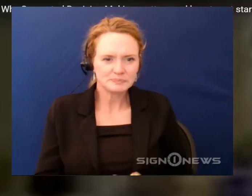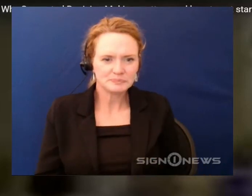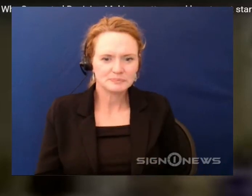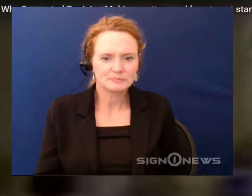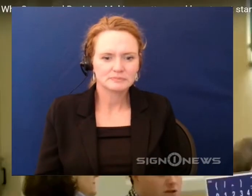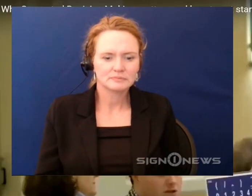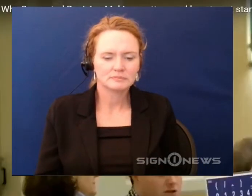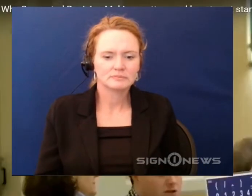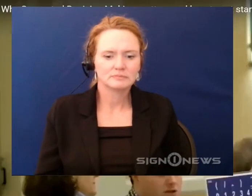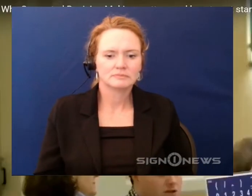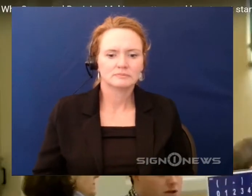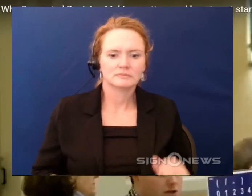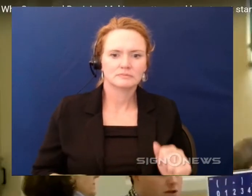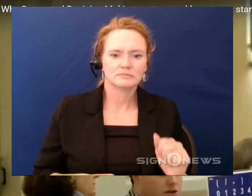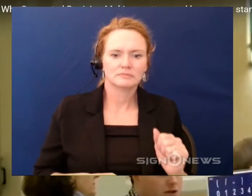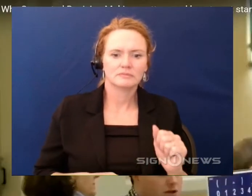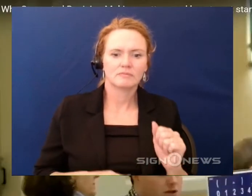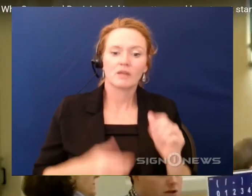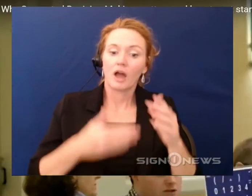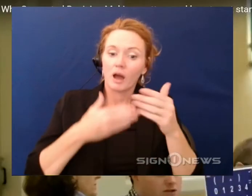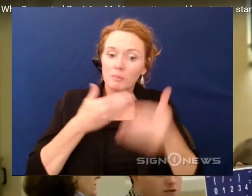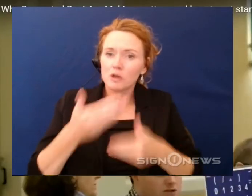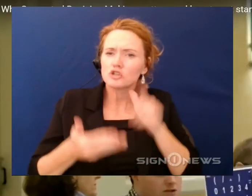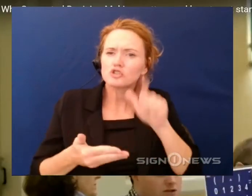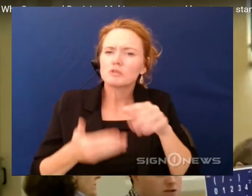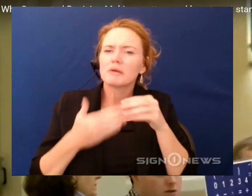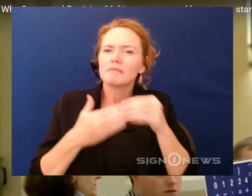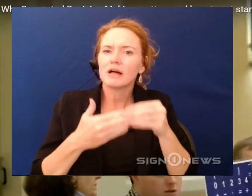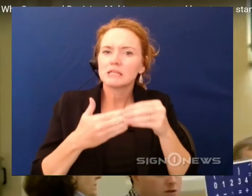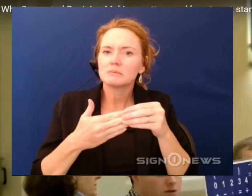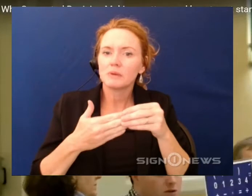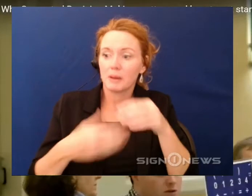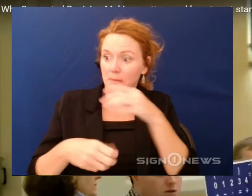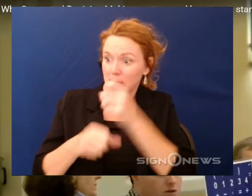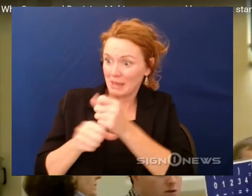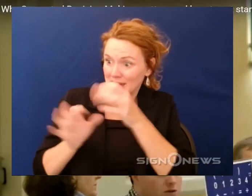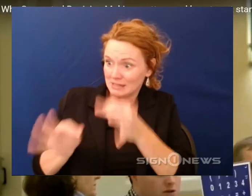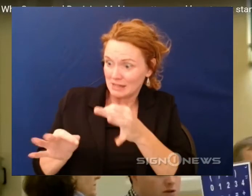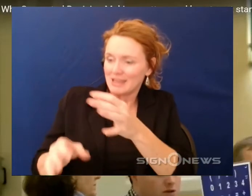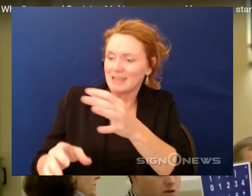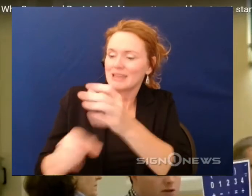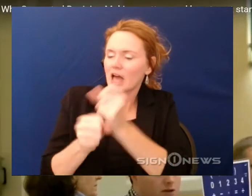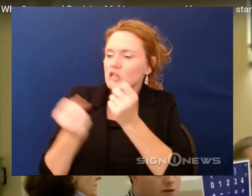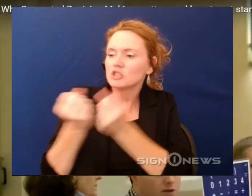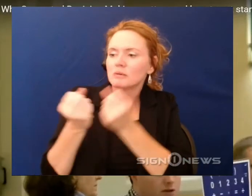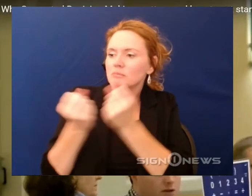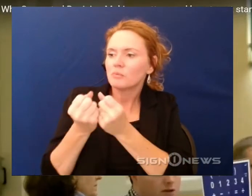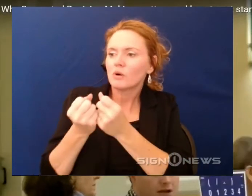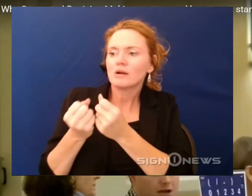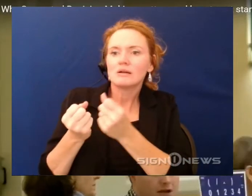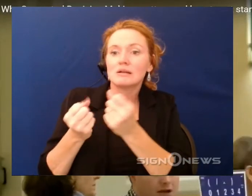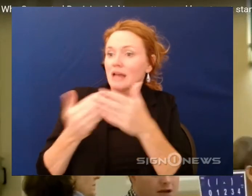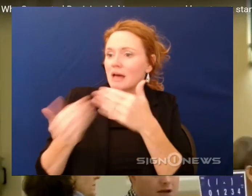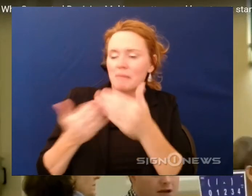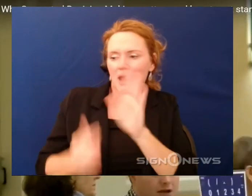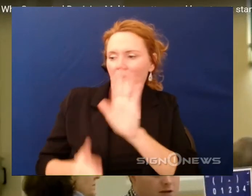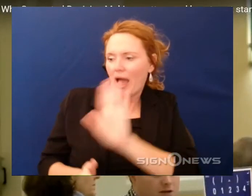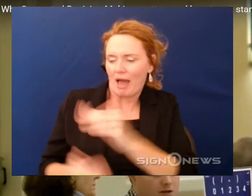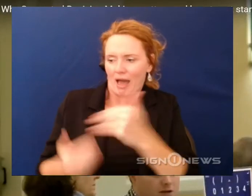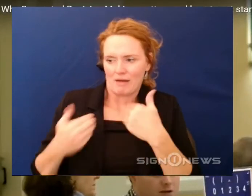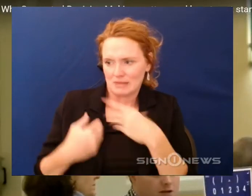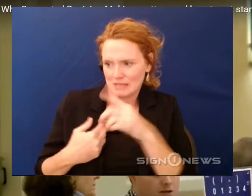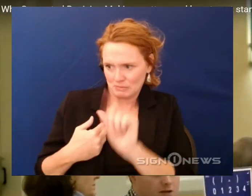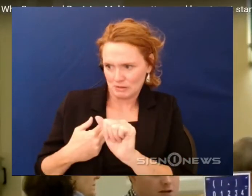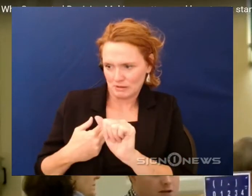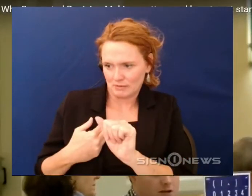Process, and it should be flexible. People making decisions get support regardless of whether or not they have a disability. The idea of